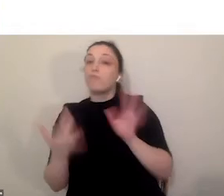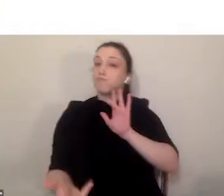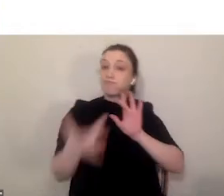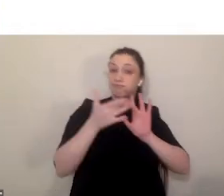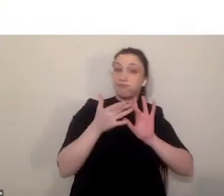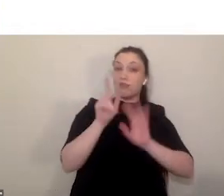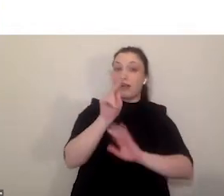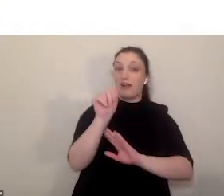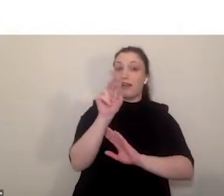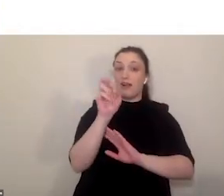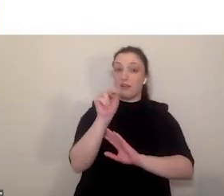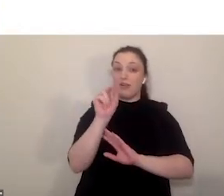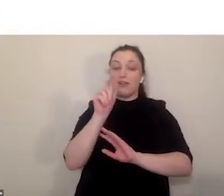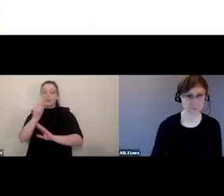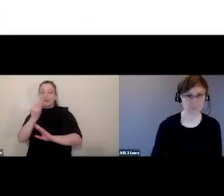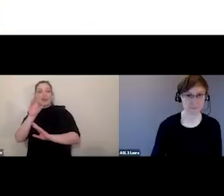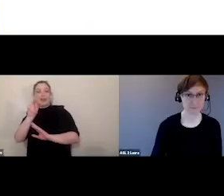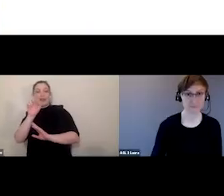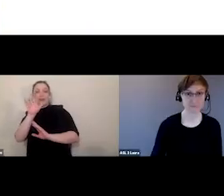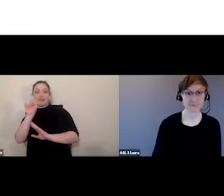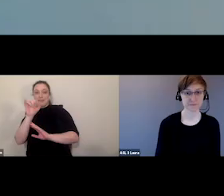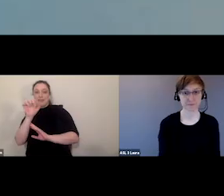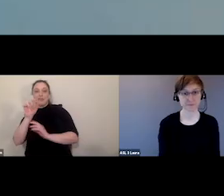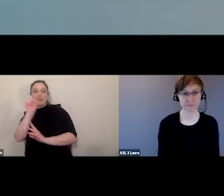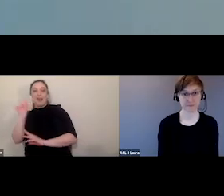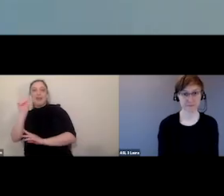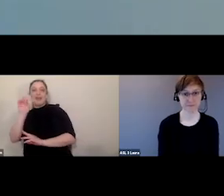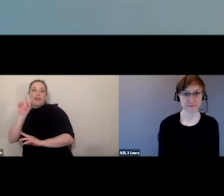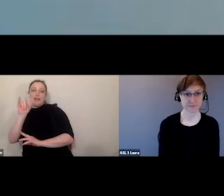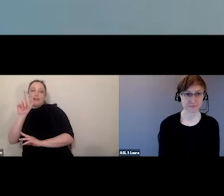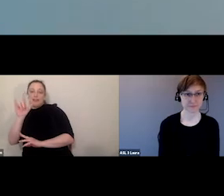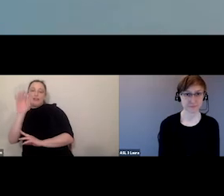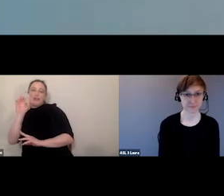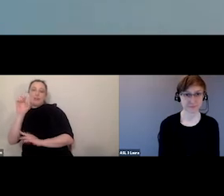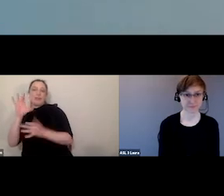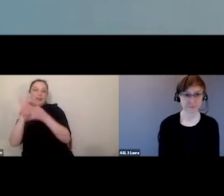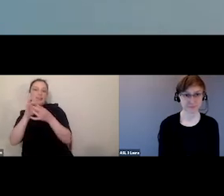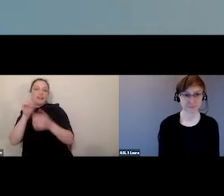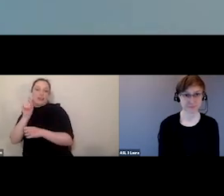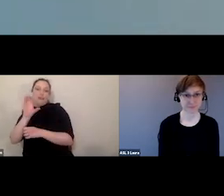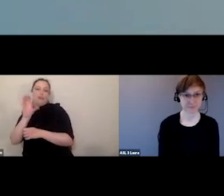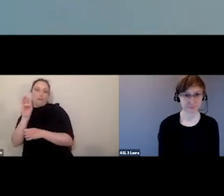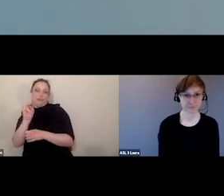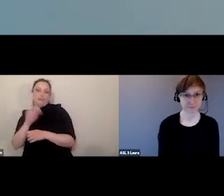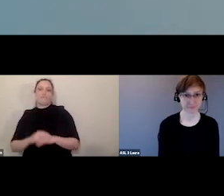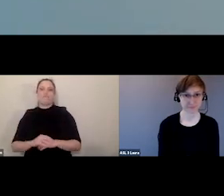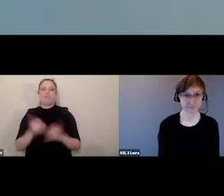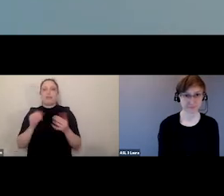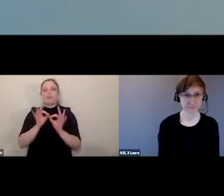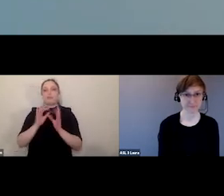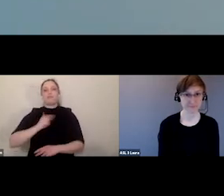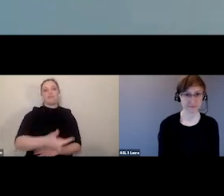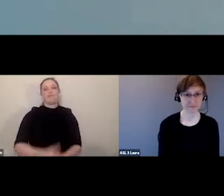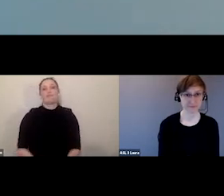karen.kelsey@lineconnect.com. Thanks very much for your time today. Good day, my name is Reno Michel Hache. I'm the project manager for